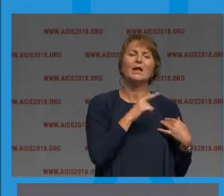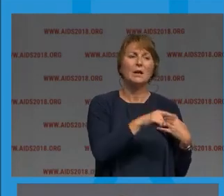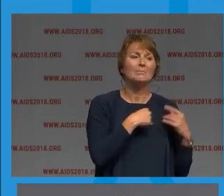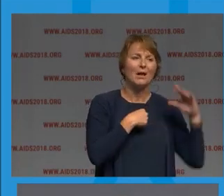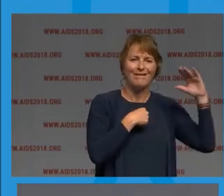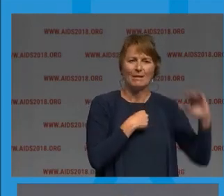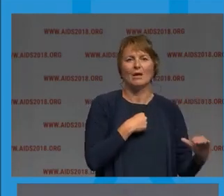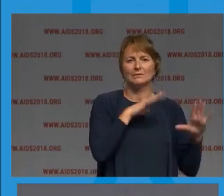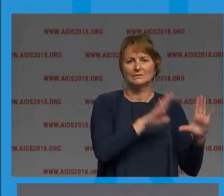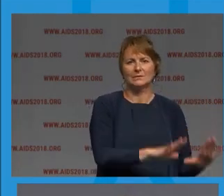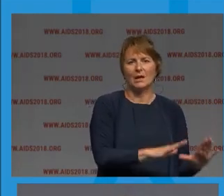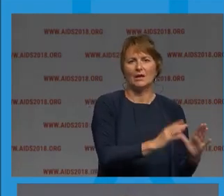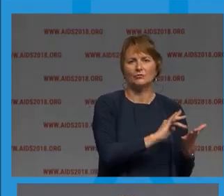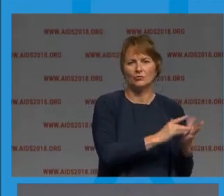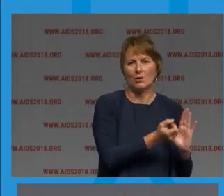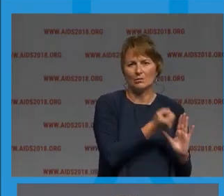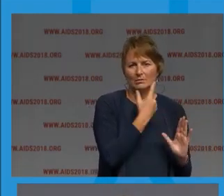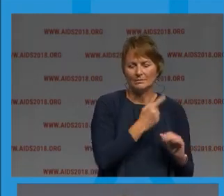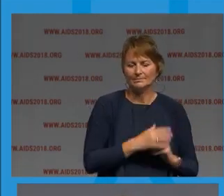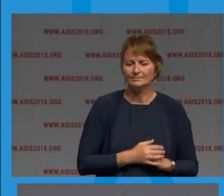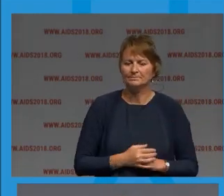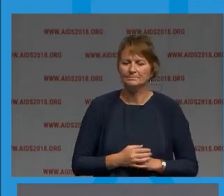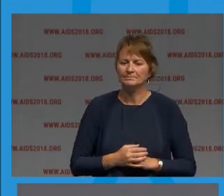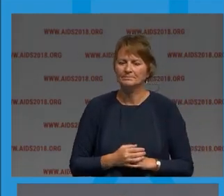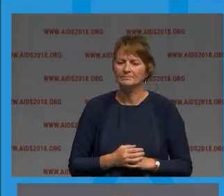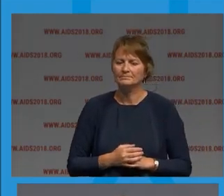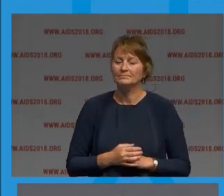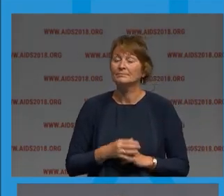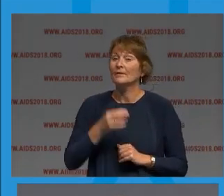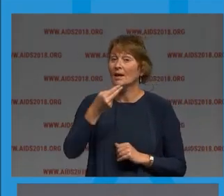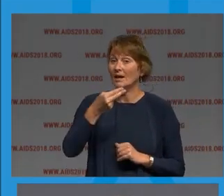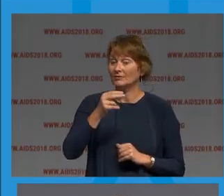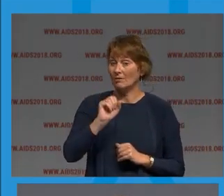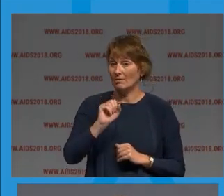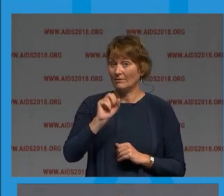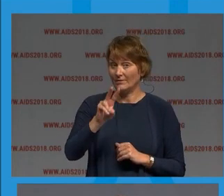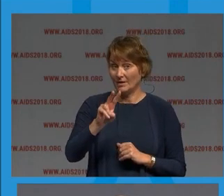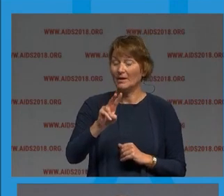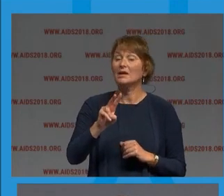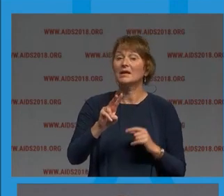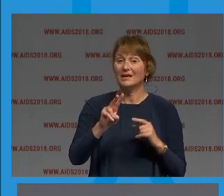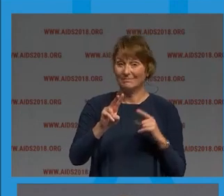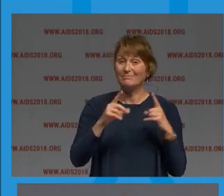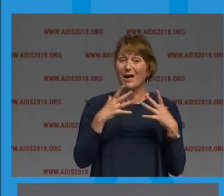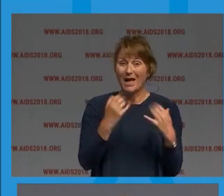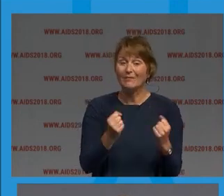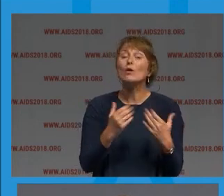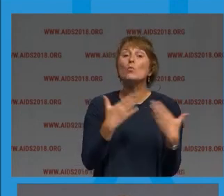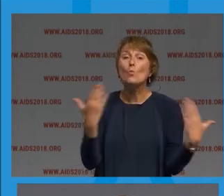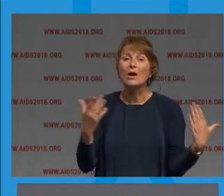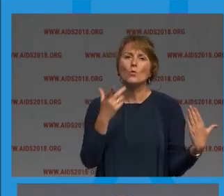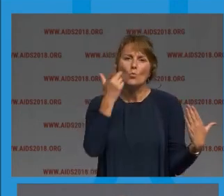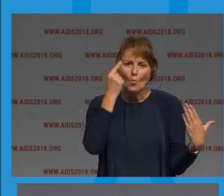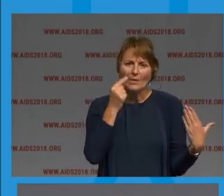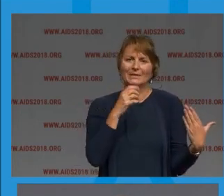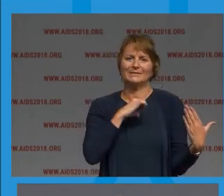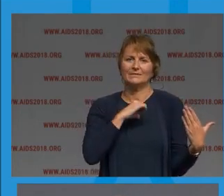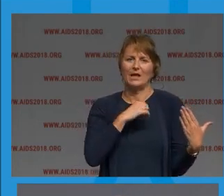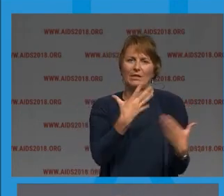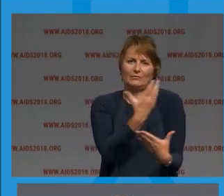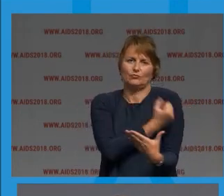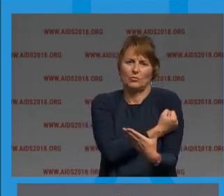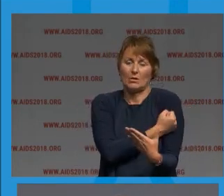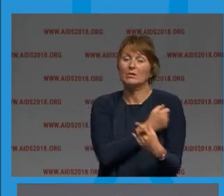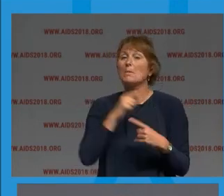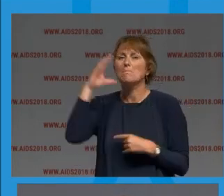In many countries, HIV prevalence among women who inject drugs is significantly higher than in men, especially